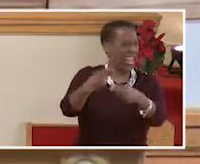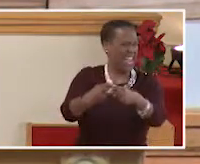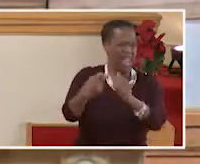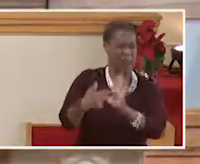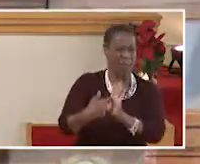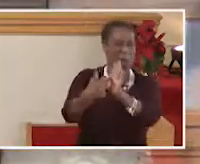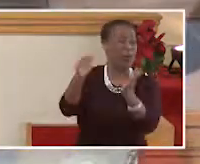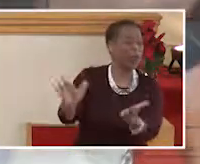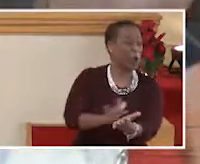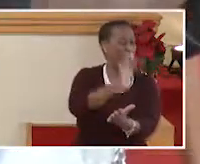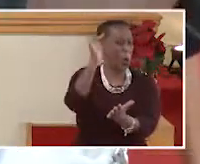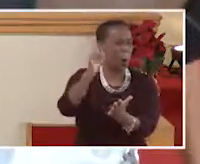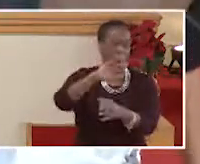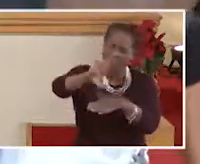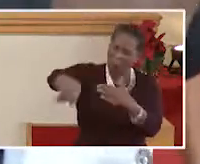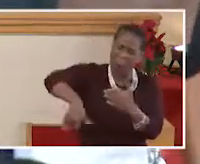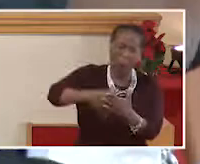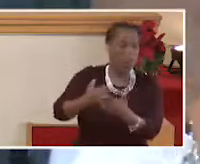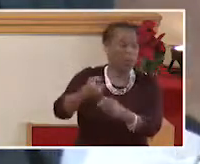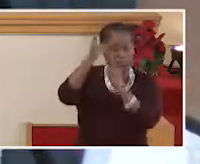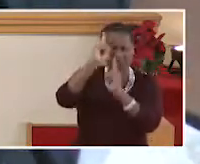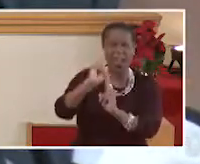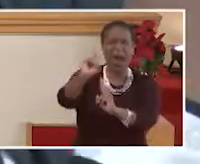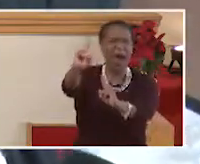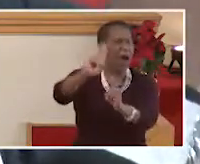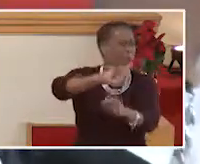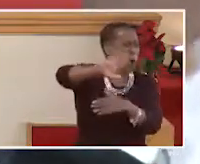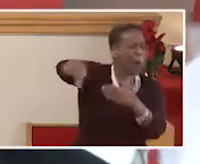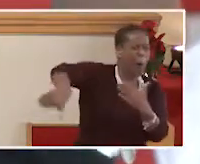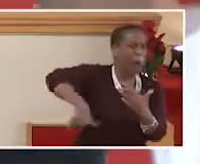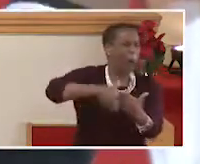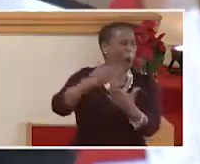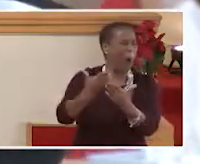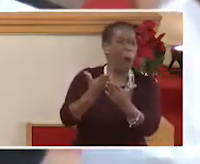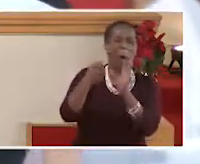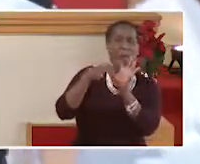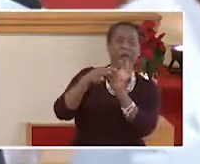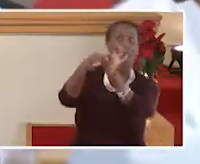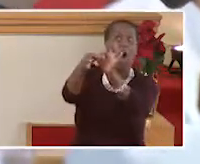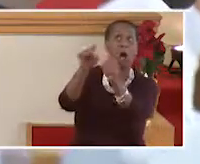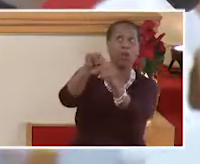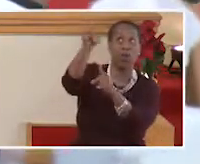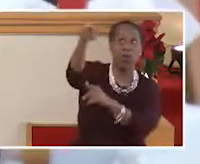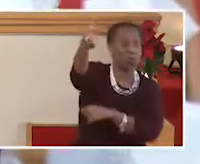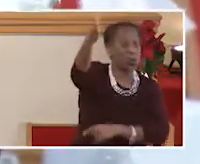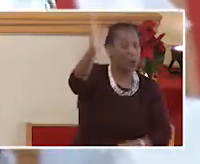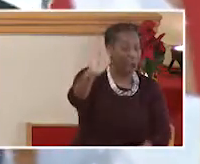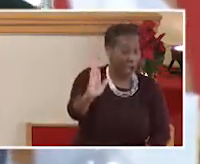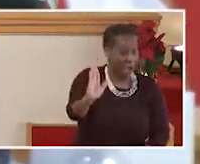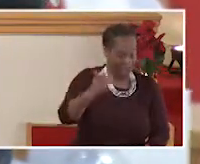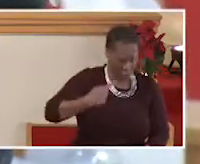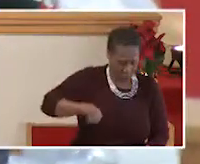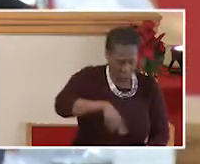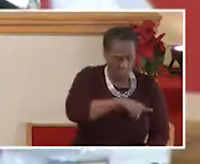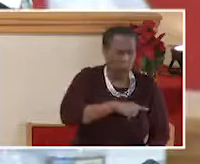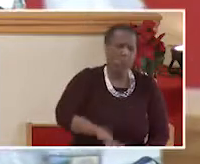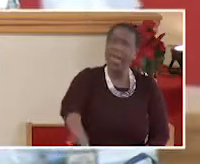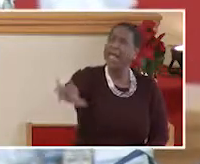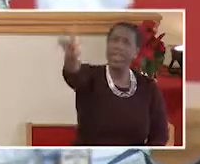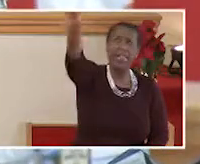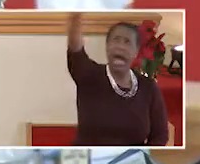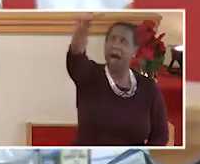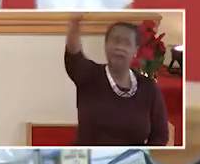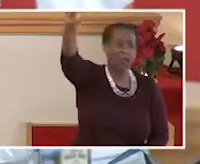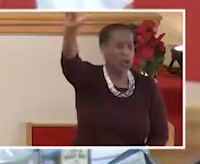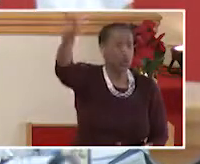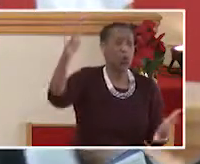and all of the honor, for all of the credit. It all belongs to you, oh God. We love you on today,